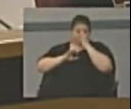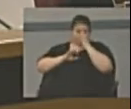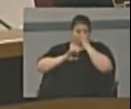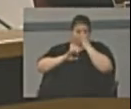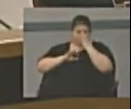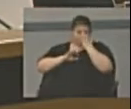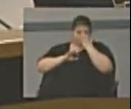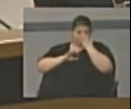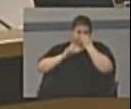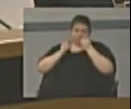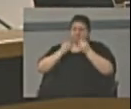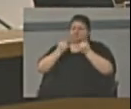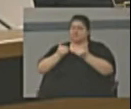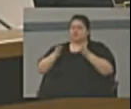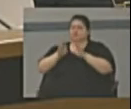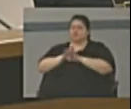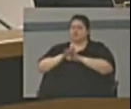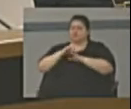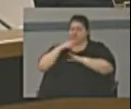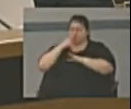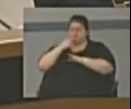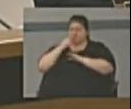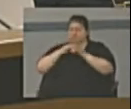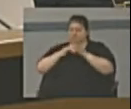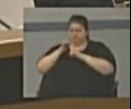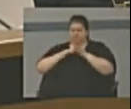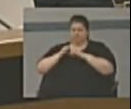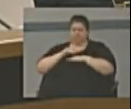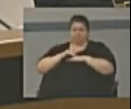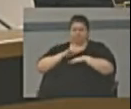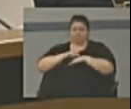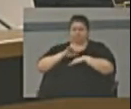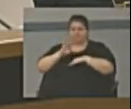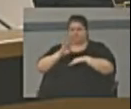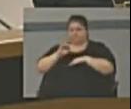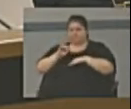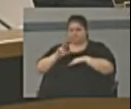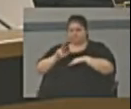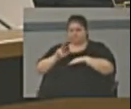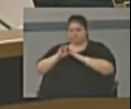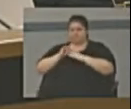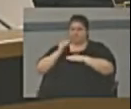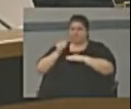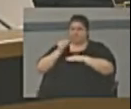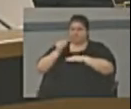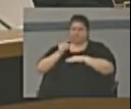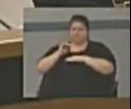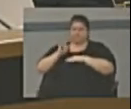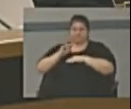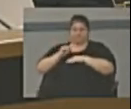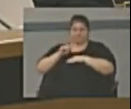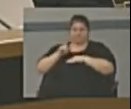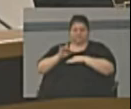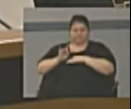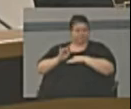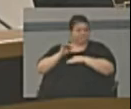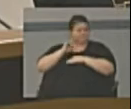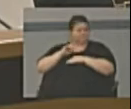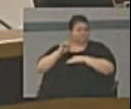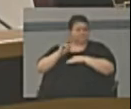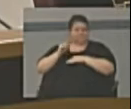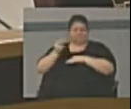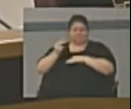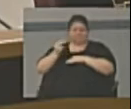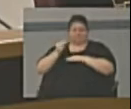and I'll close the public hearing at 8:03. The second public hearing with possible action is scheduled for Monday, January 28th, 2013 at 7